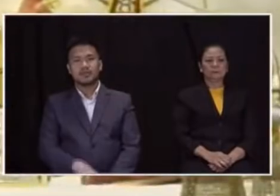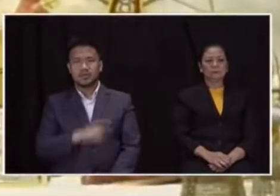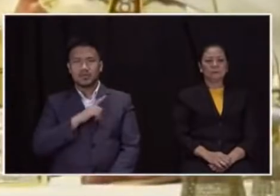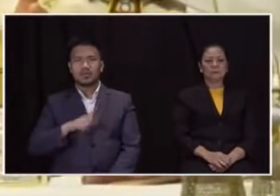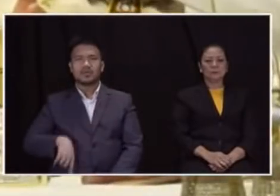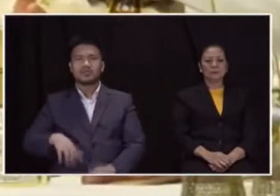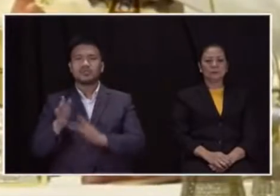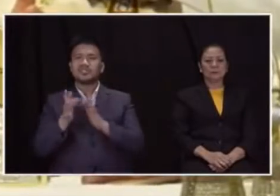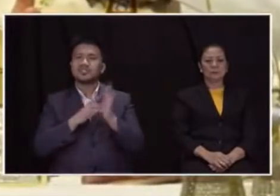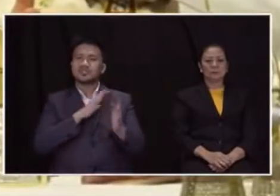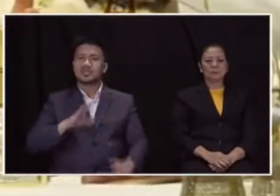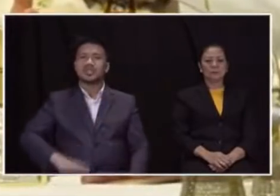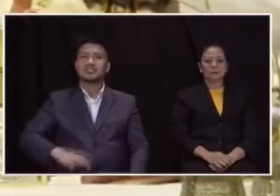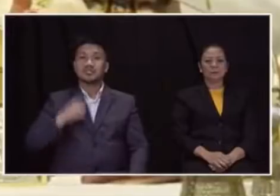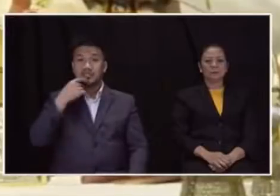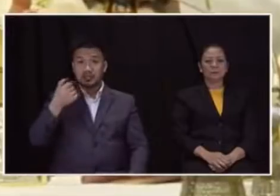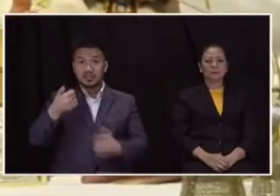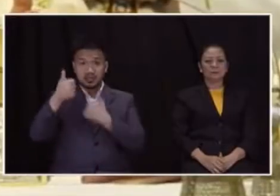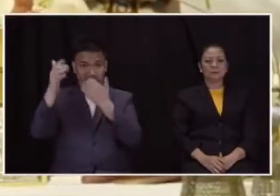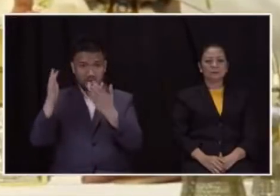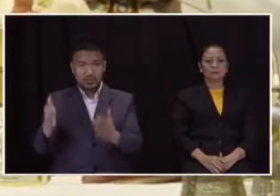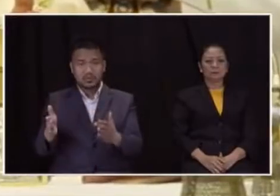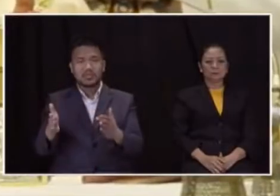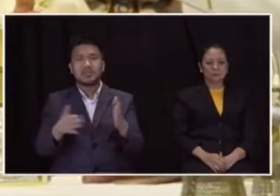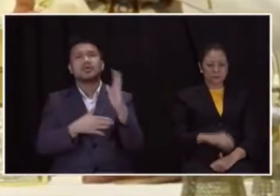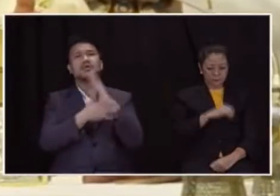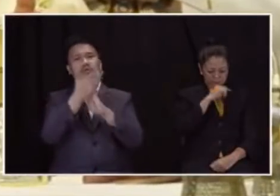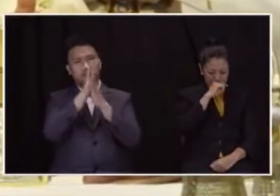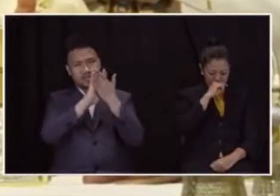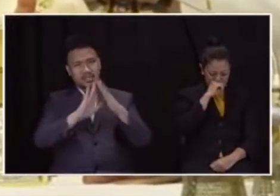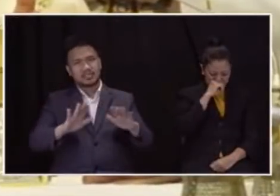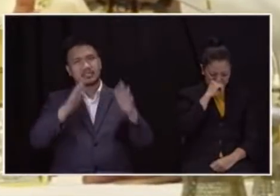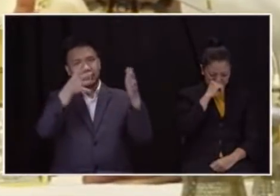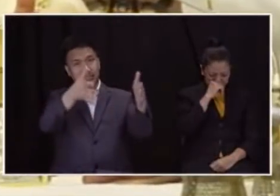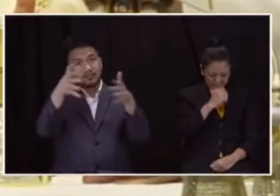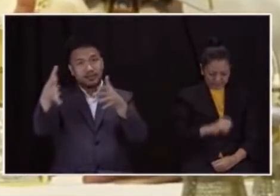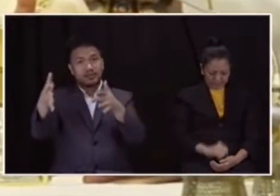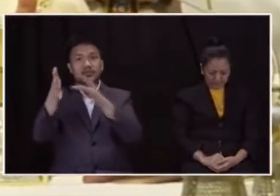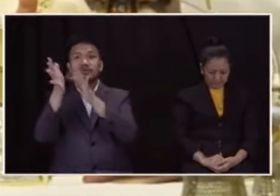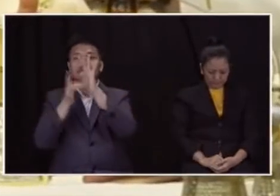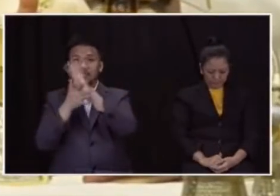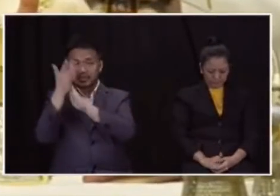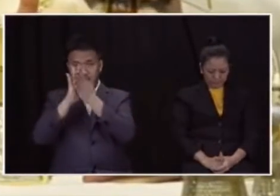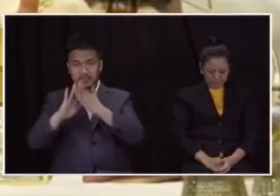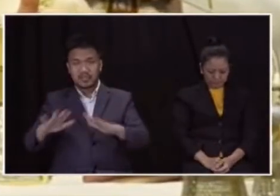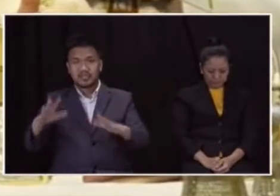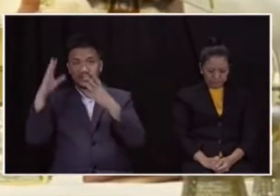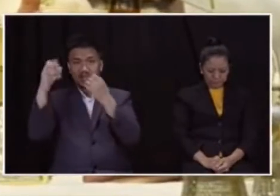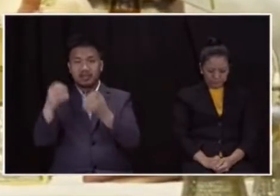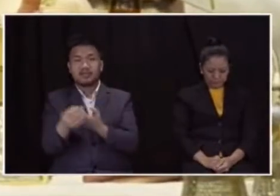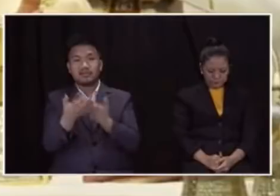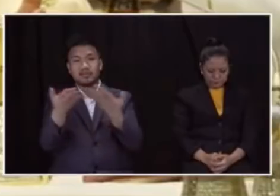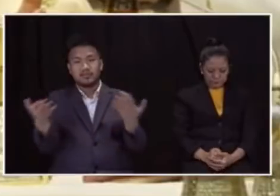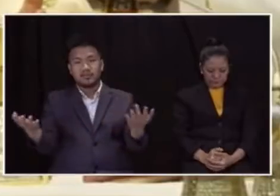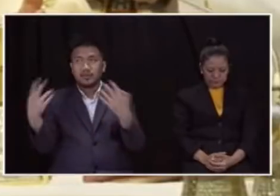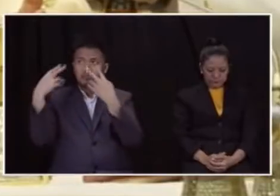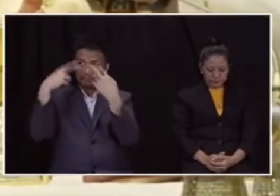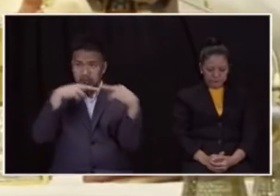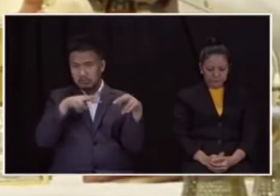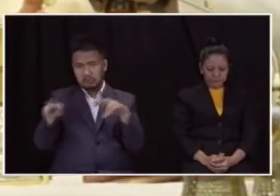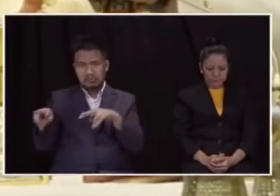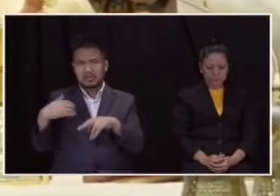Lord Jesus Christ, who said to your apostles, "Peace I leave you, my peace I give you," look not on